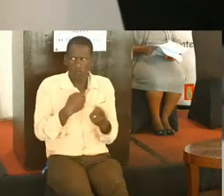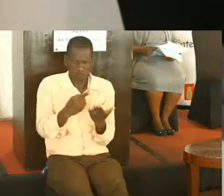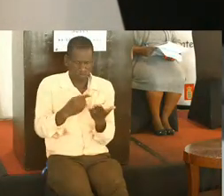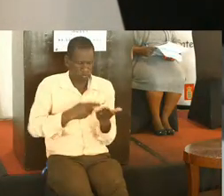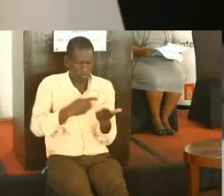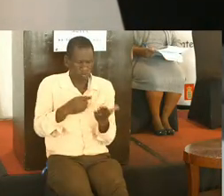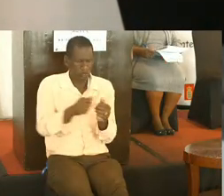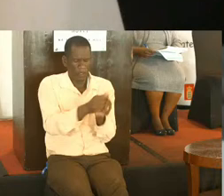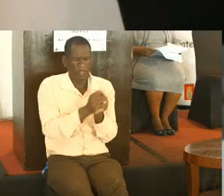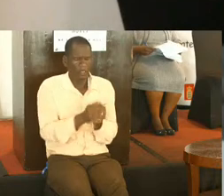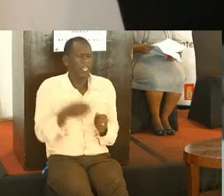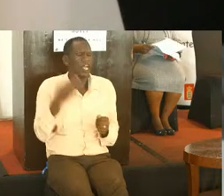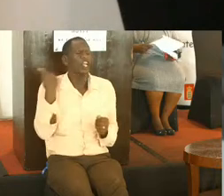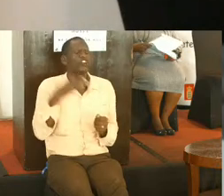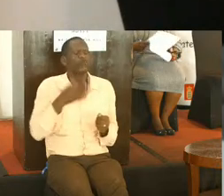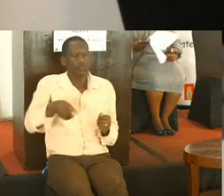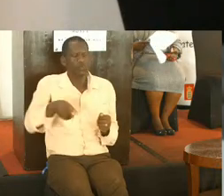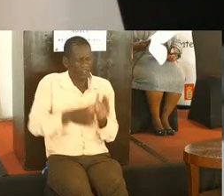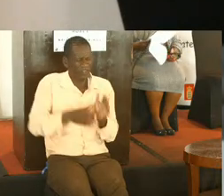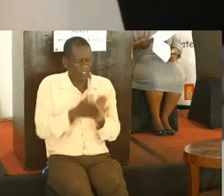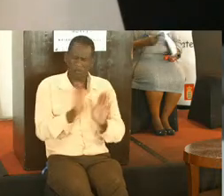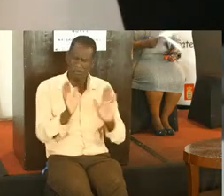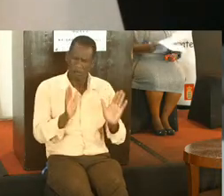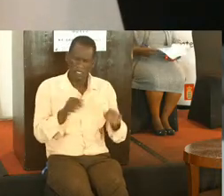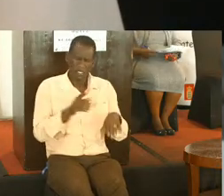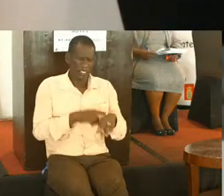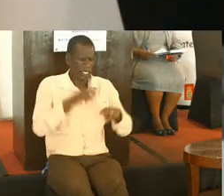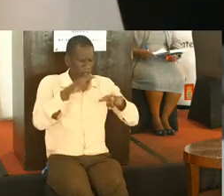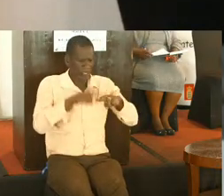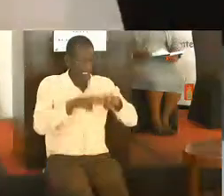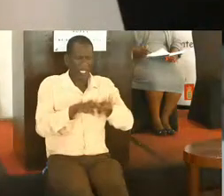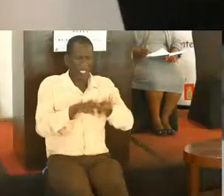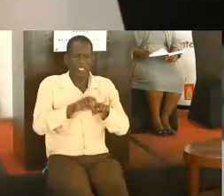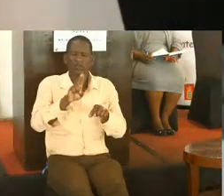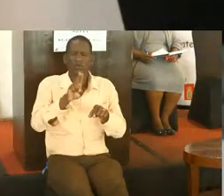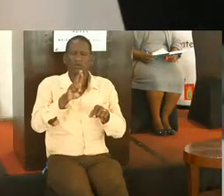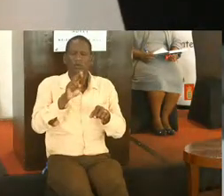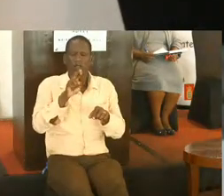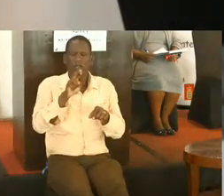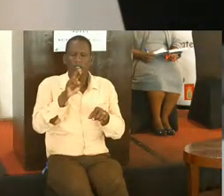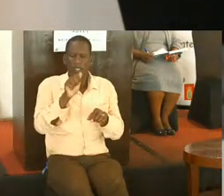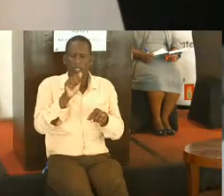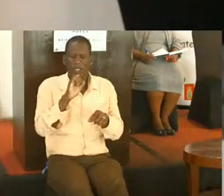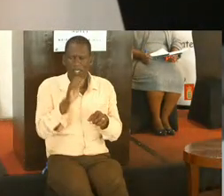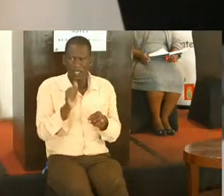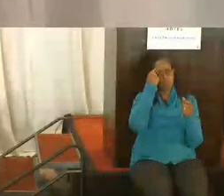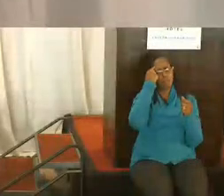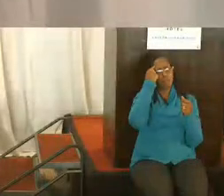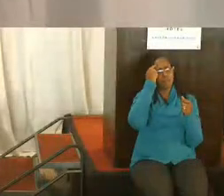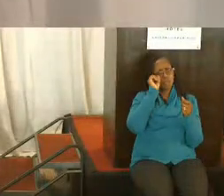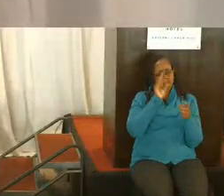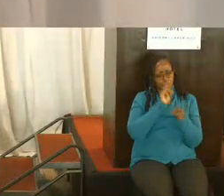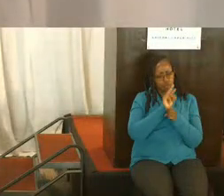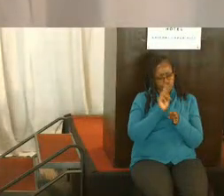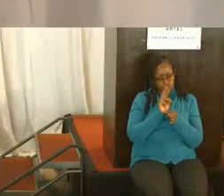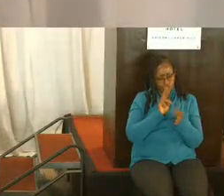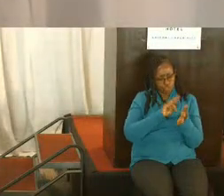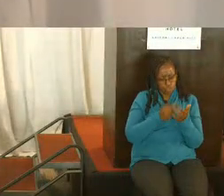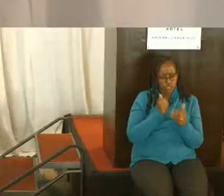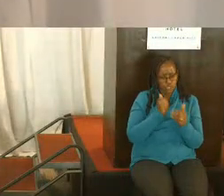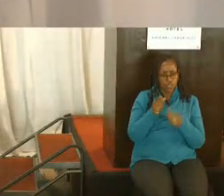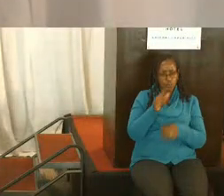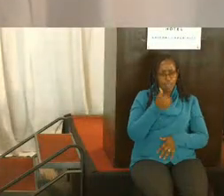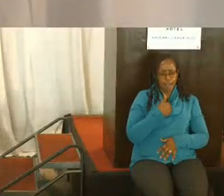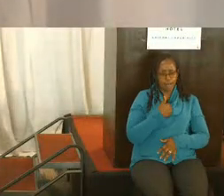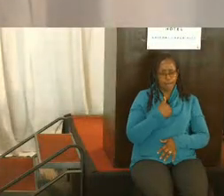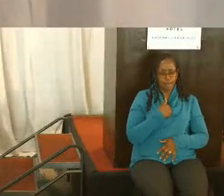that I don't want us to rush when we were sitting as urai and coming up this is part as you know we were told then